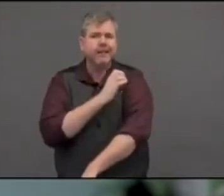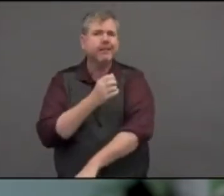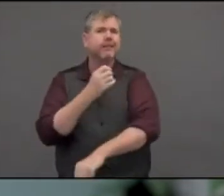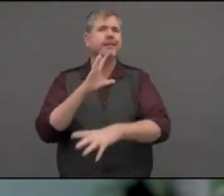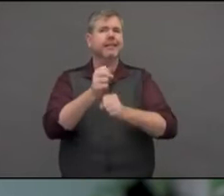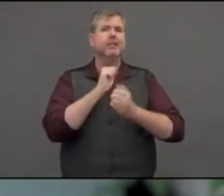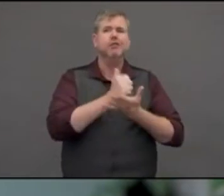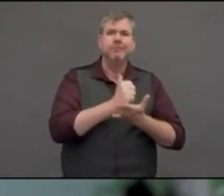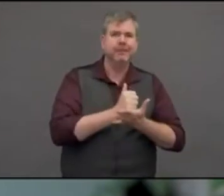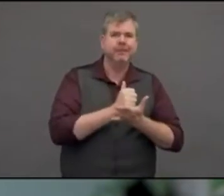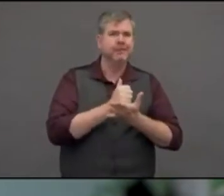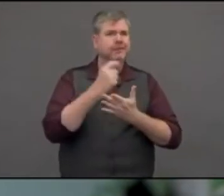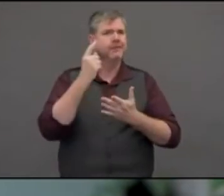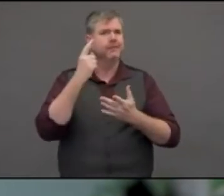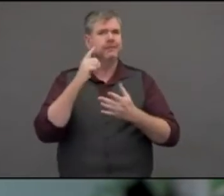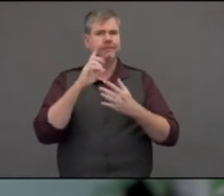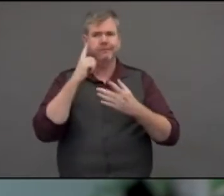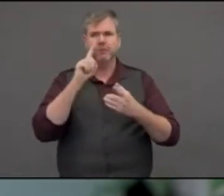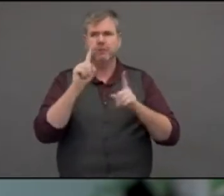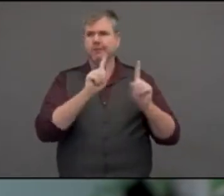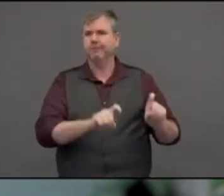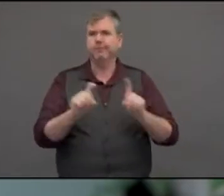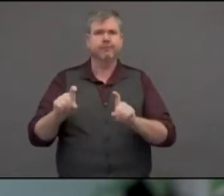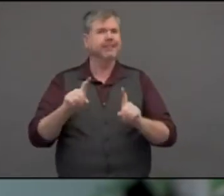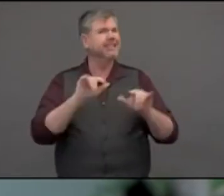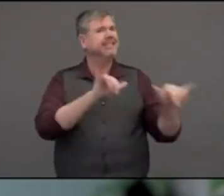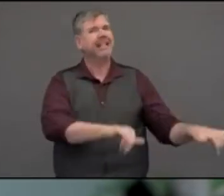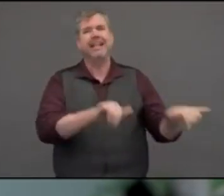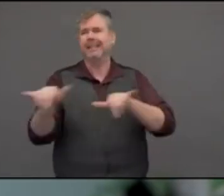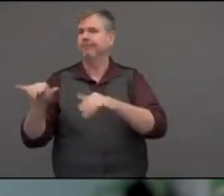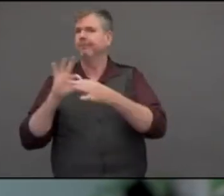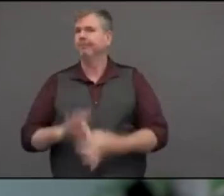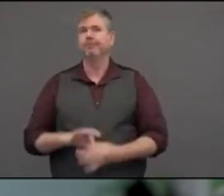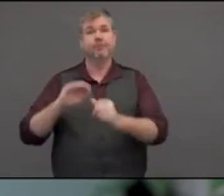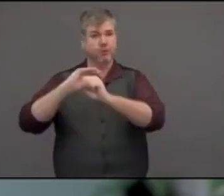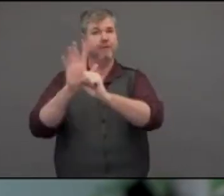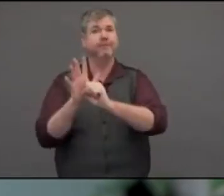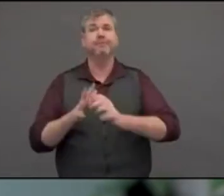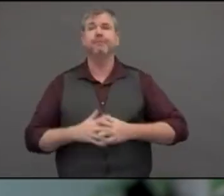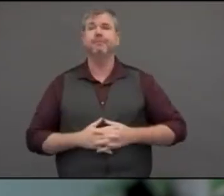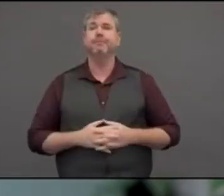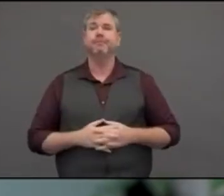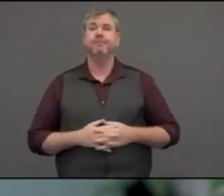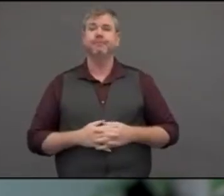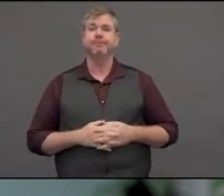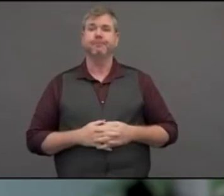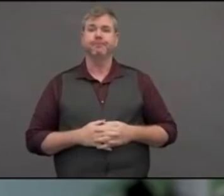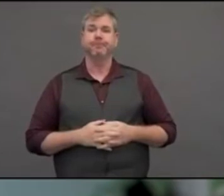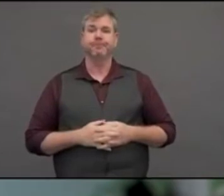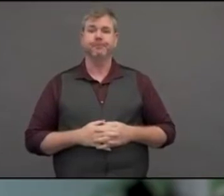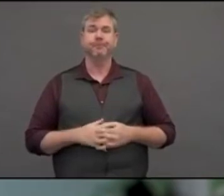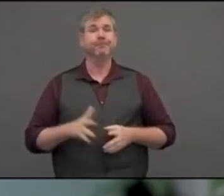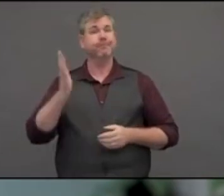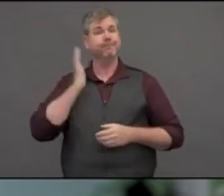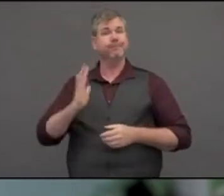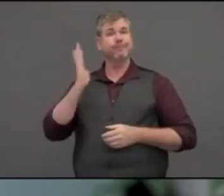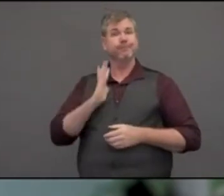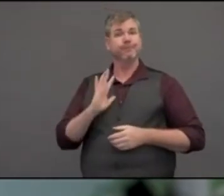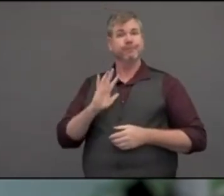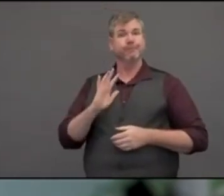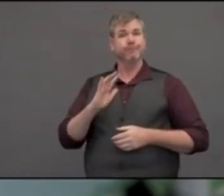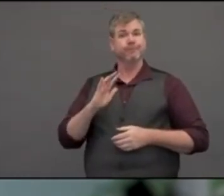just as true for COVID-19. And so back in June, actually,